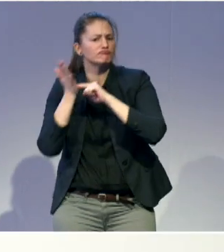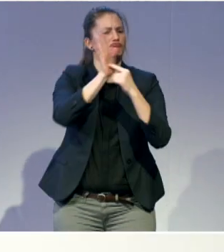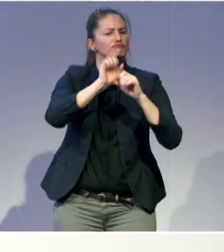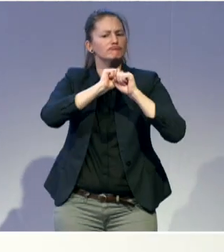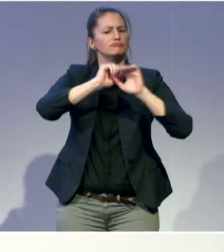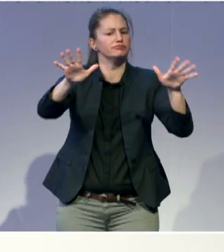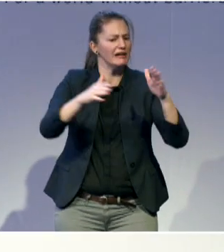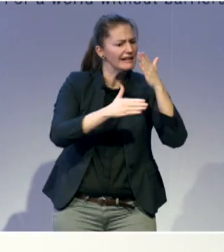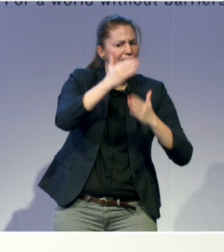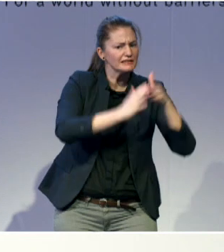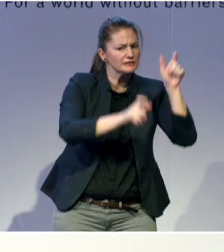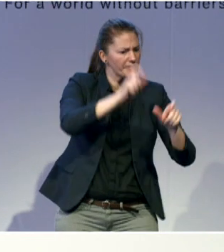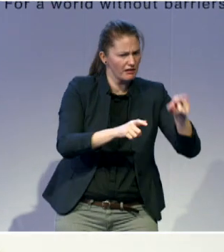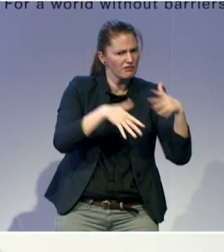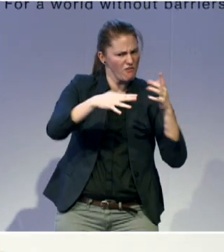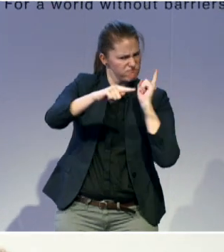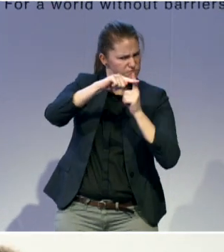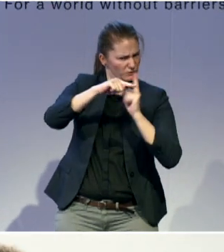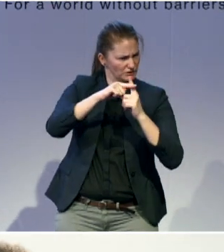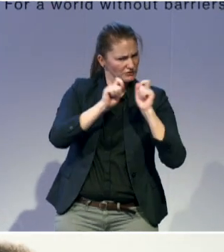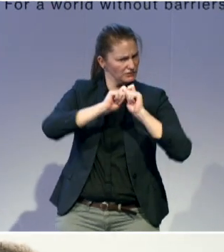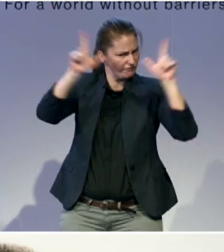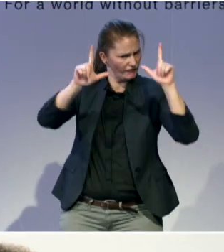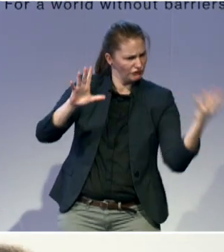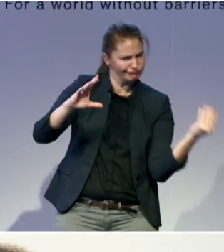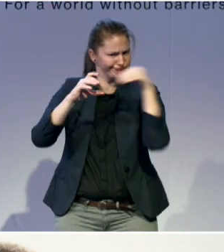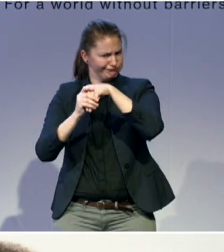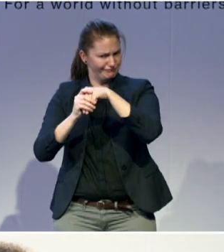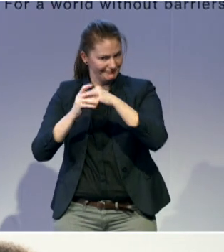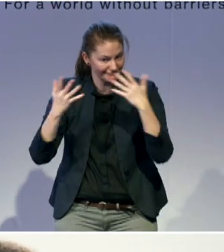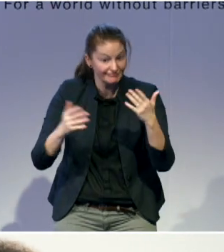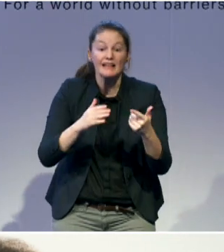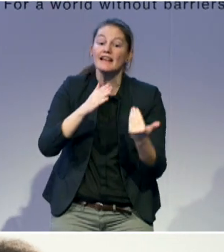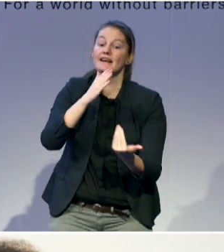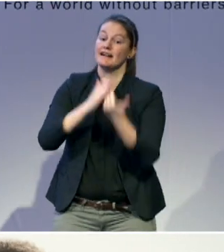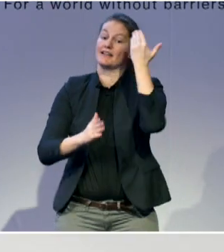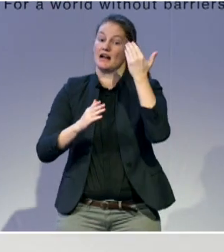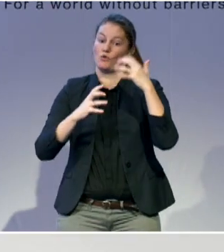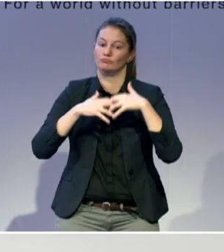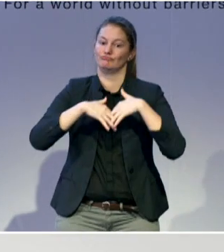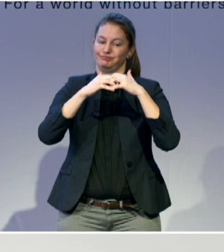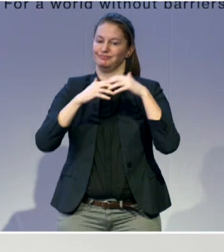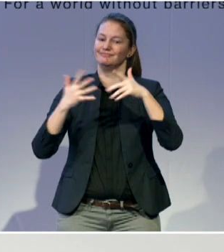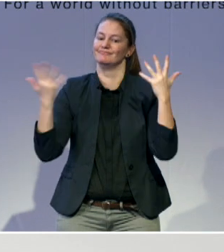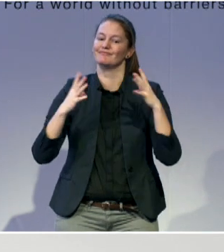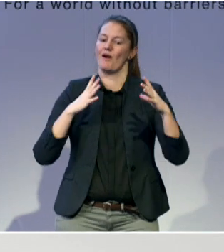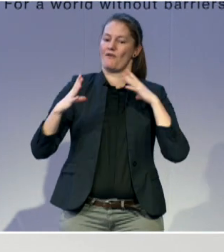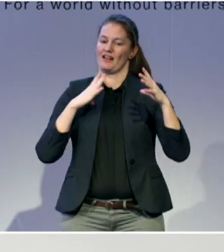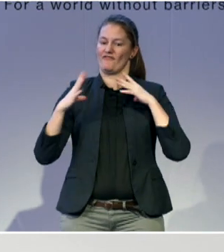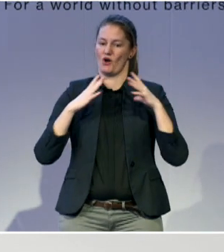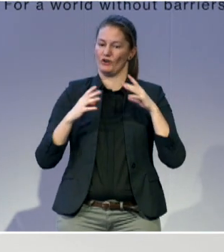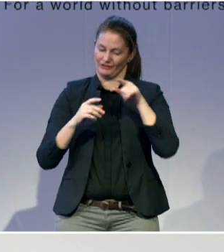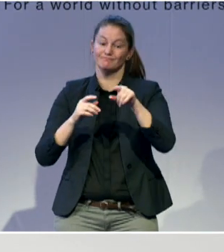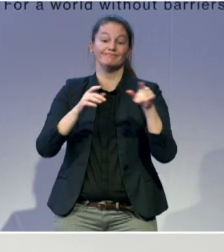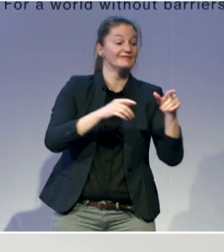has created the Hollywood Disability Inclusion Toolkit and the award-winning TV show Born